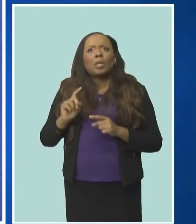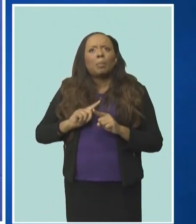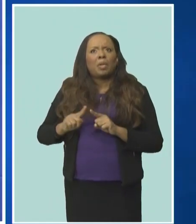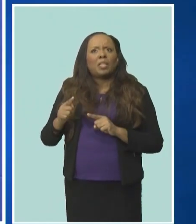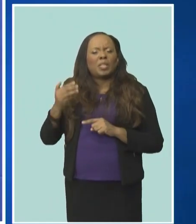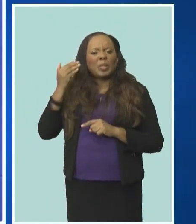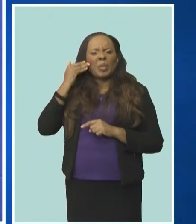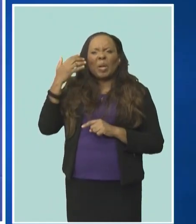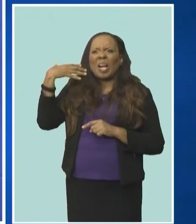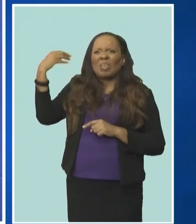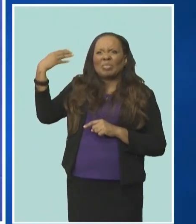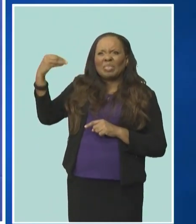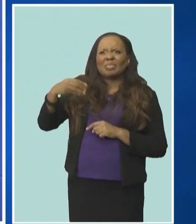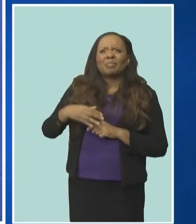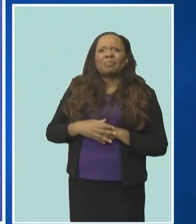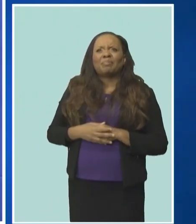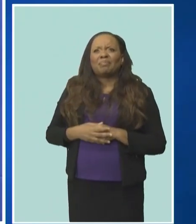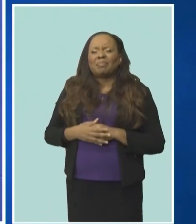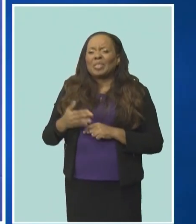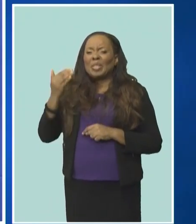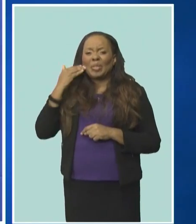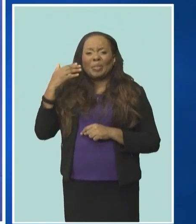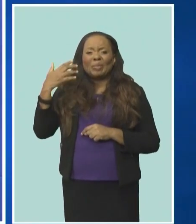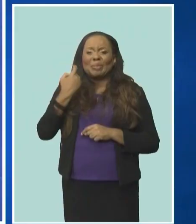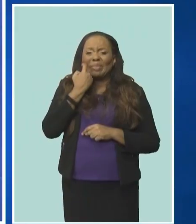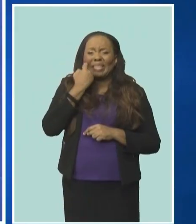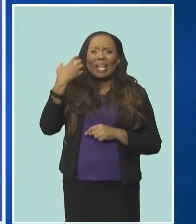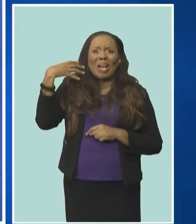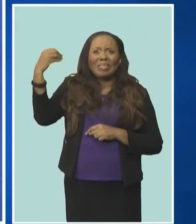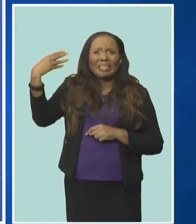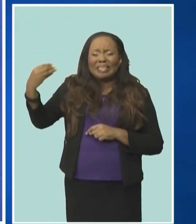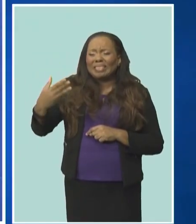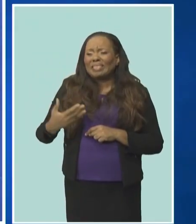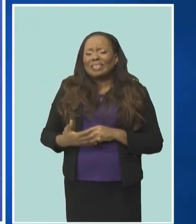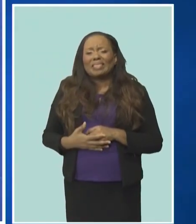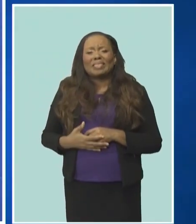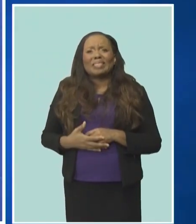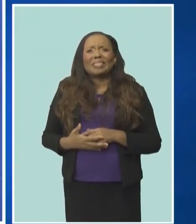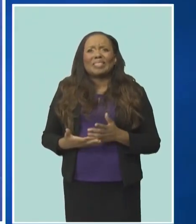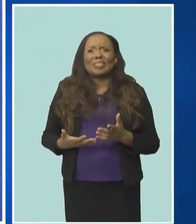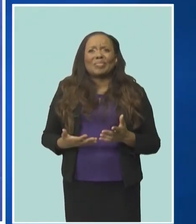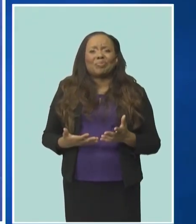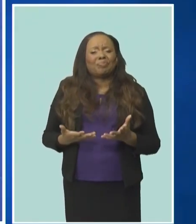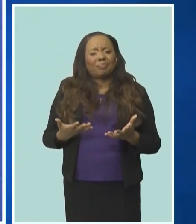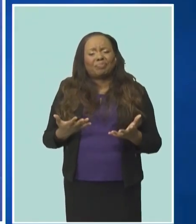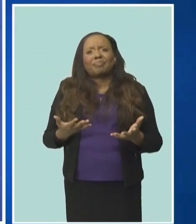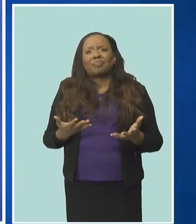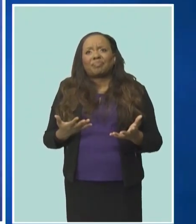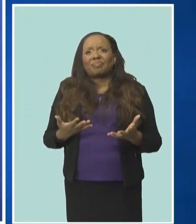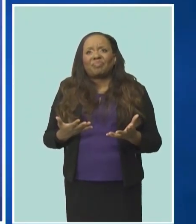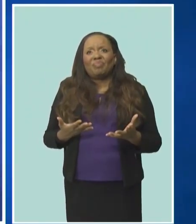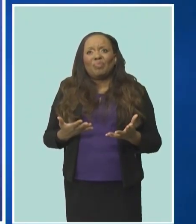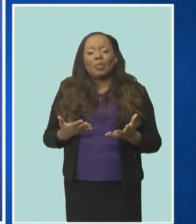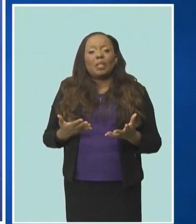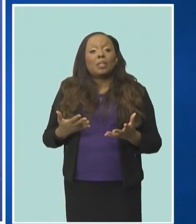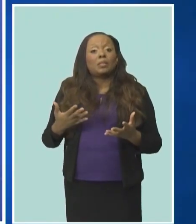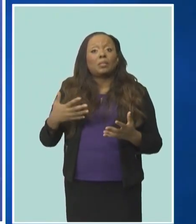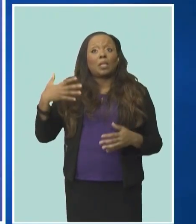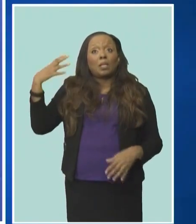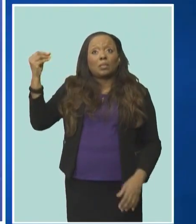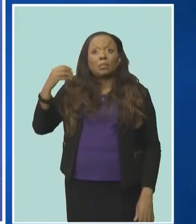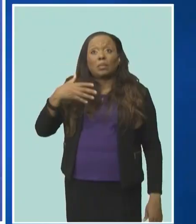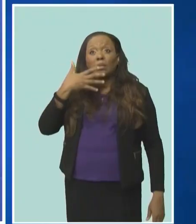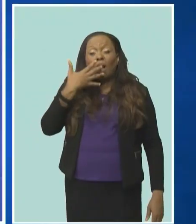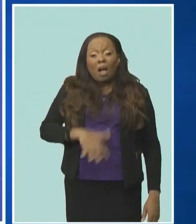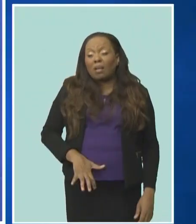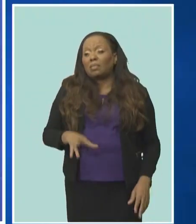outside within the past few days. But certainly, not only from the health point of view, but from the refreshing point of view, people naturally